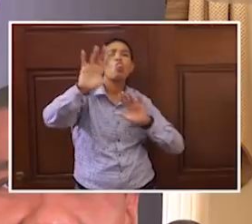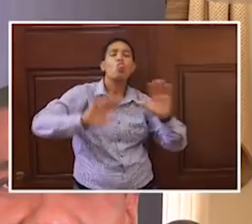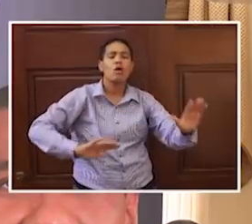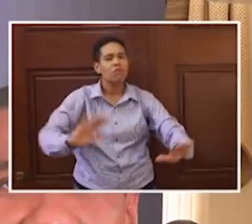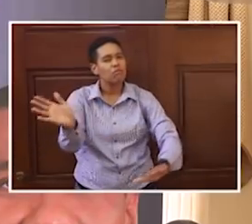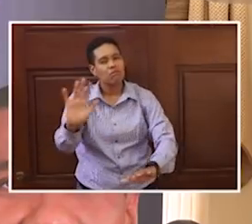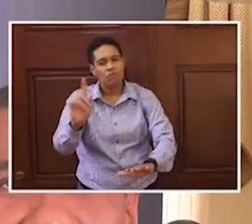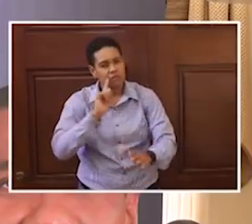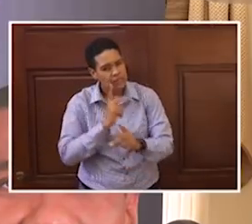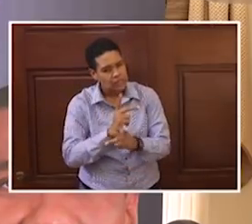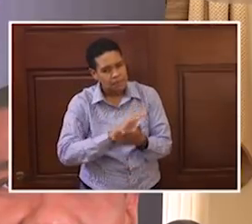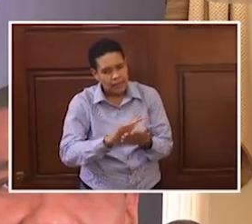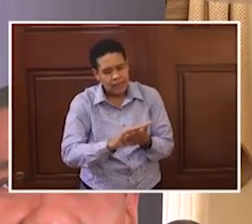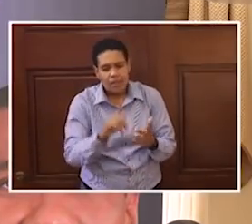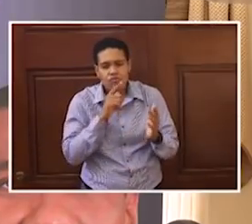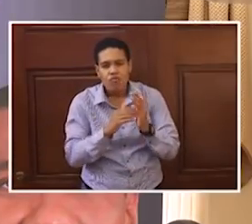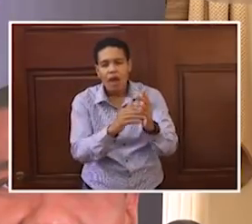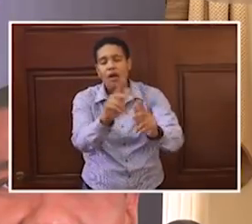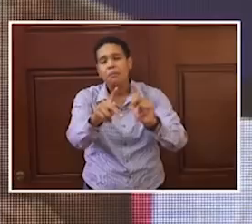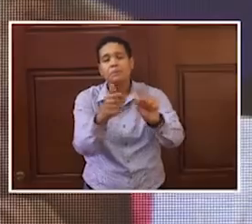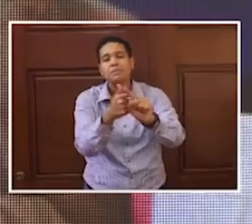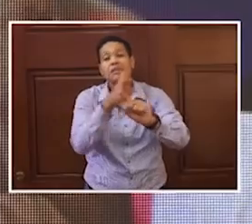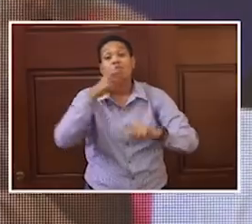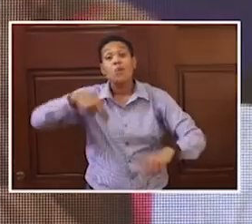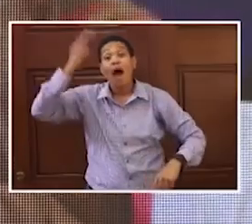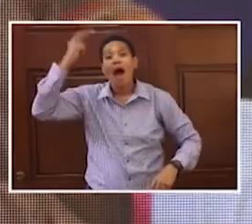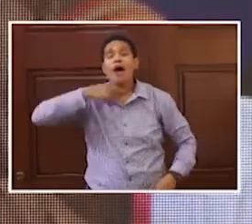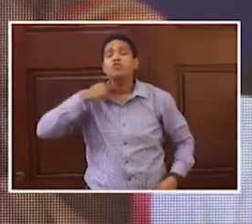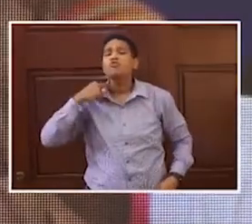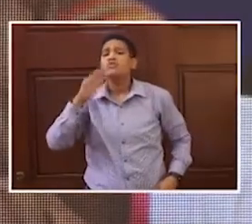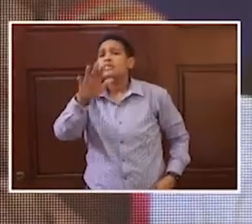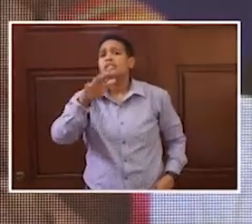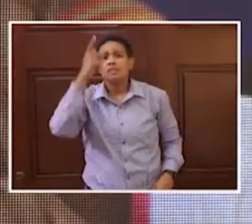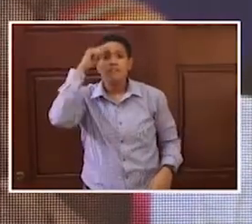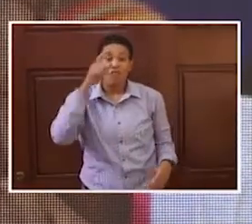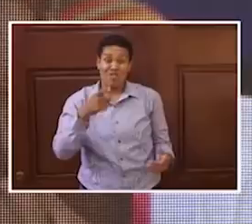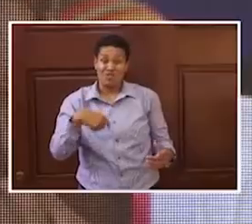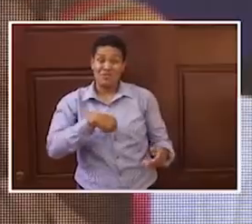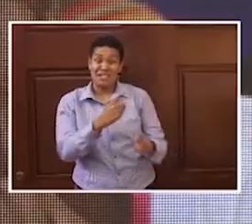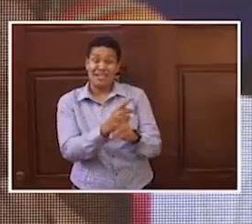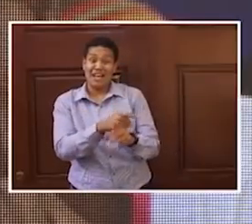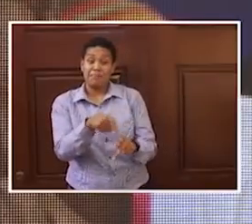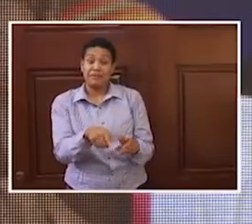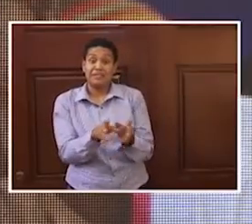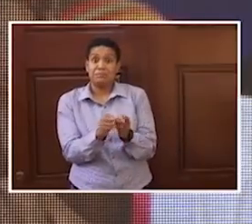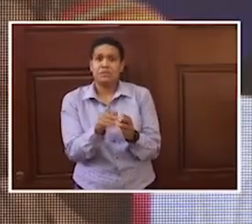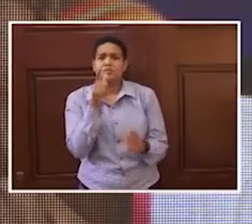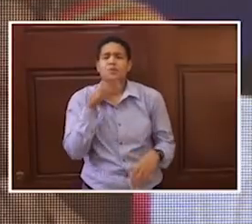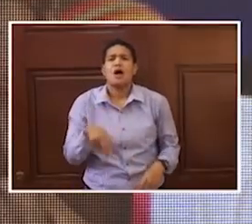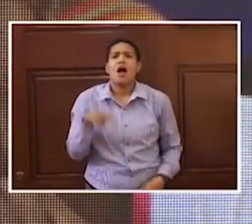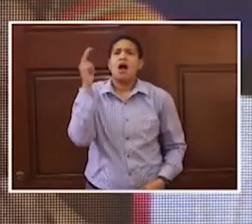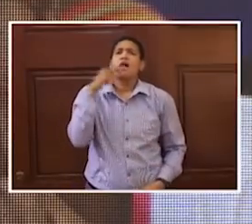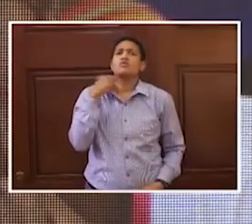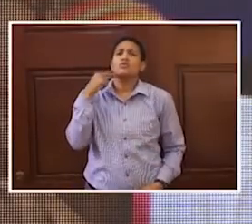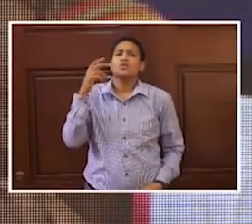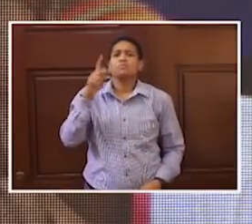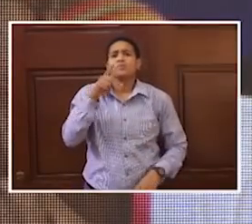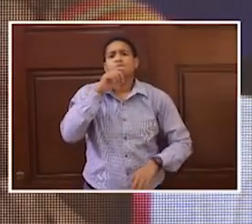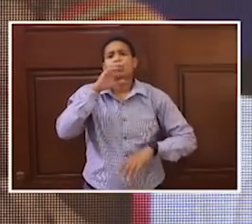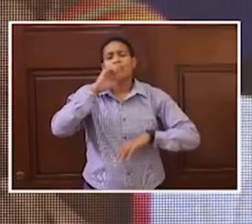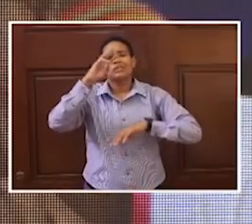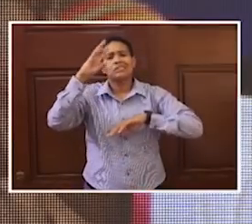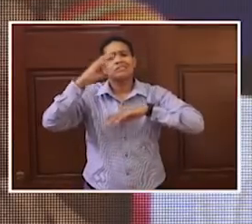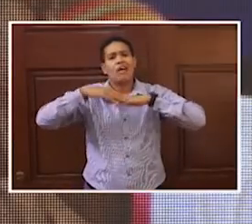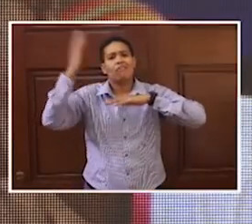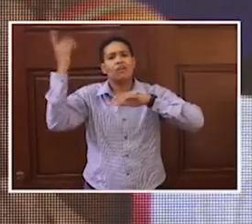surfaces regularly. For persons who are at high risk, the group for which we have kept this town hall, the persons 65 years and